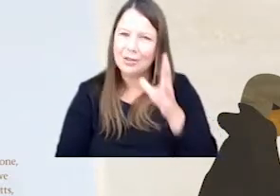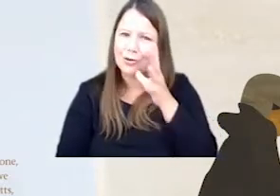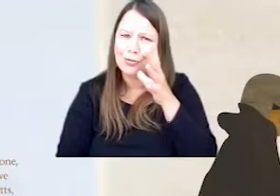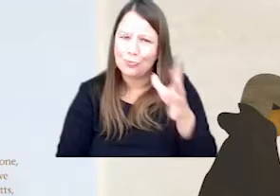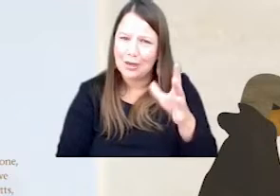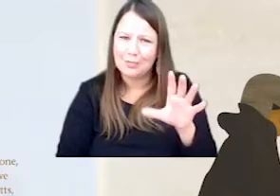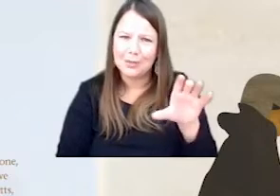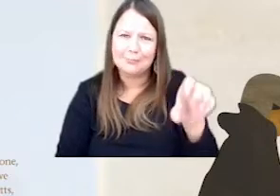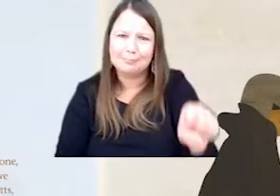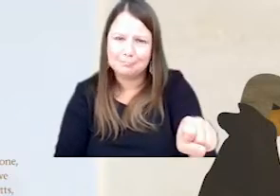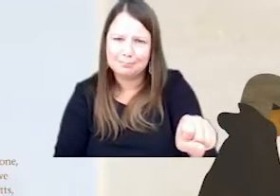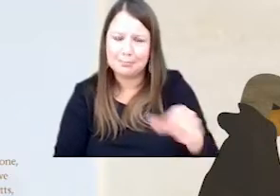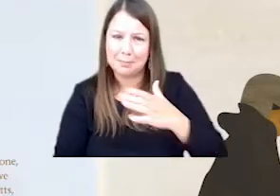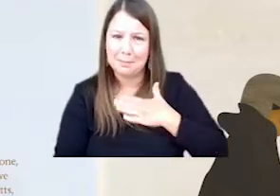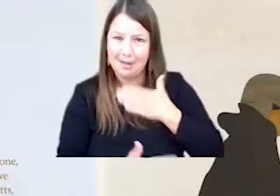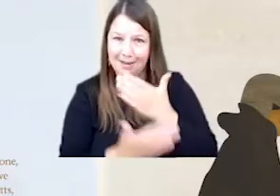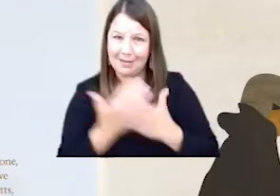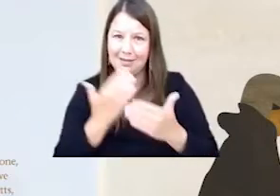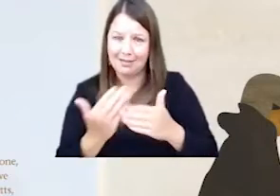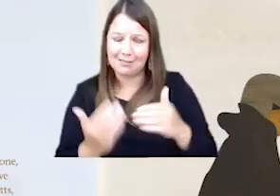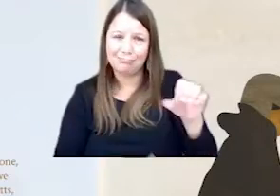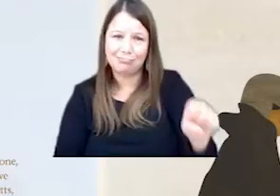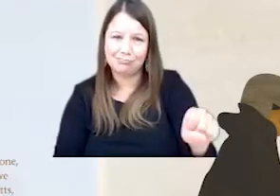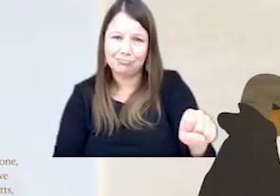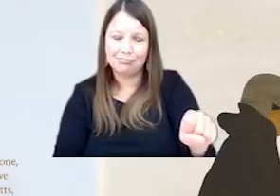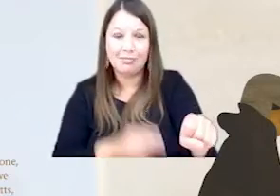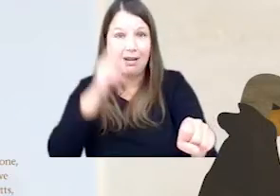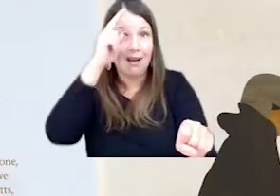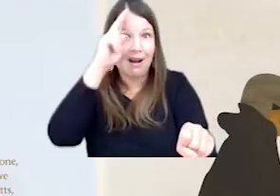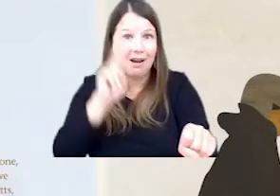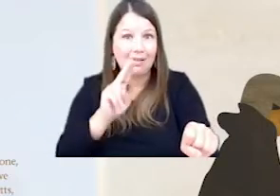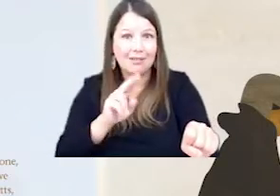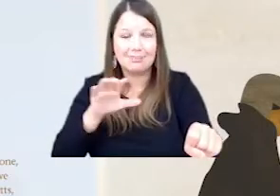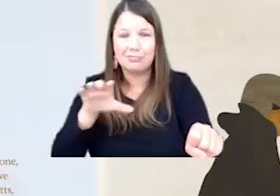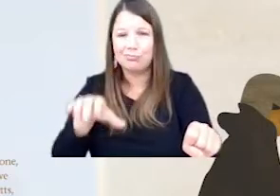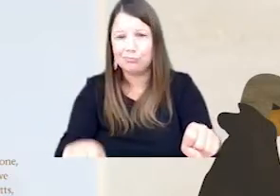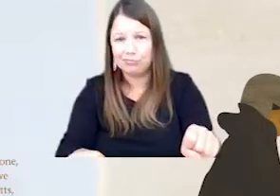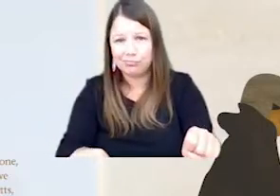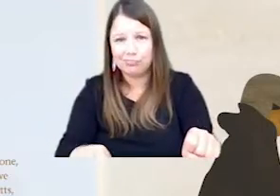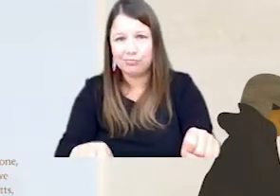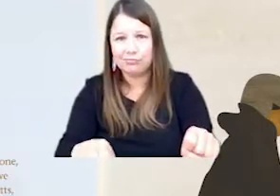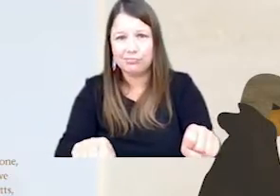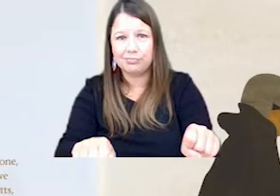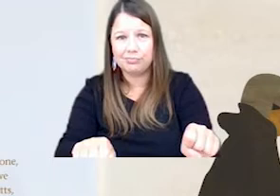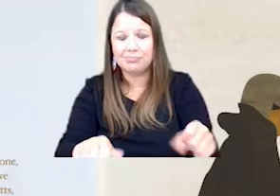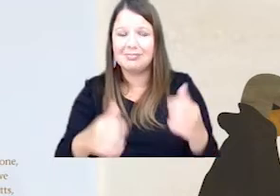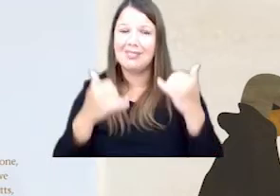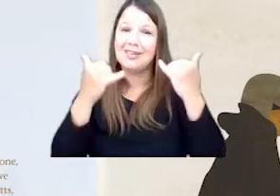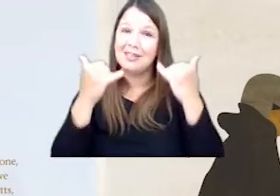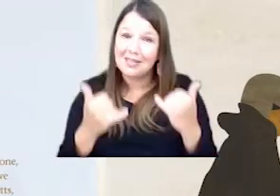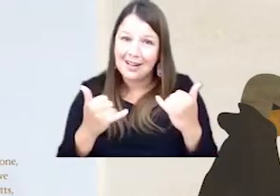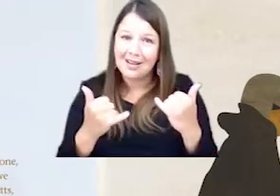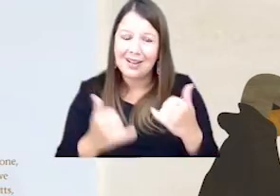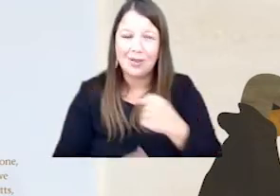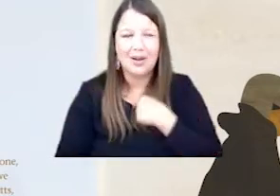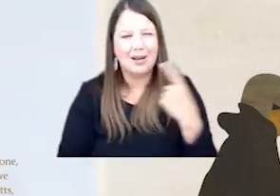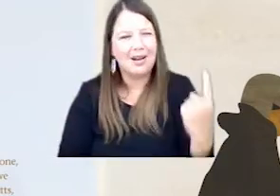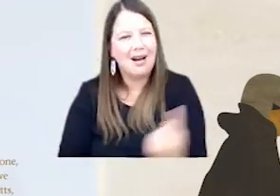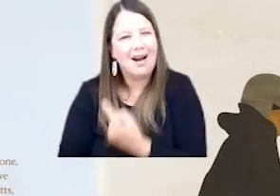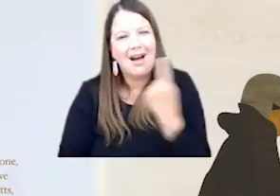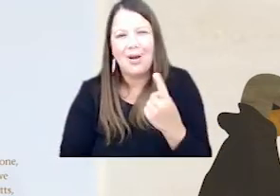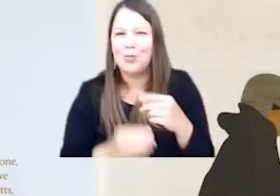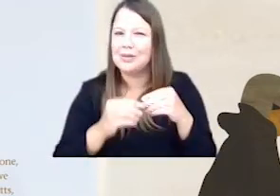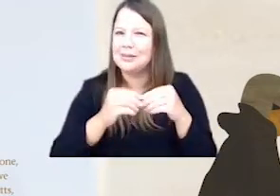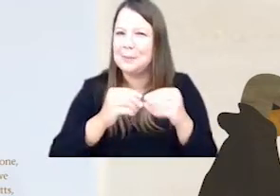Now, Nukam said, as he reached over and held my uncle's hand and mine, I